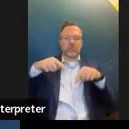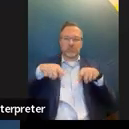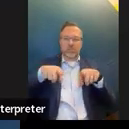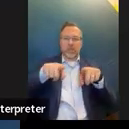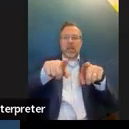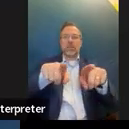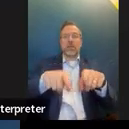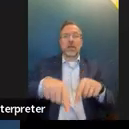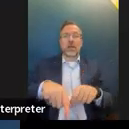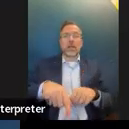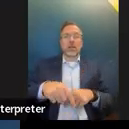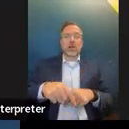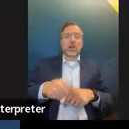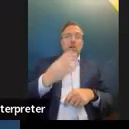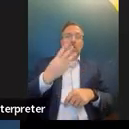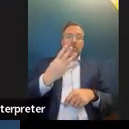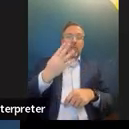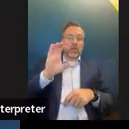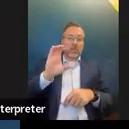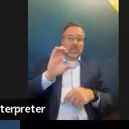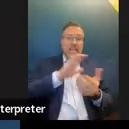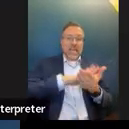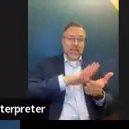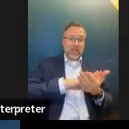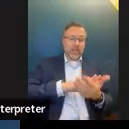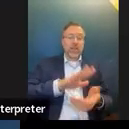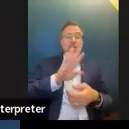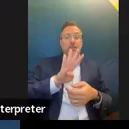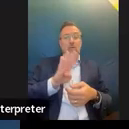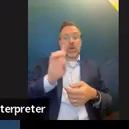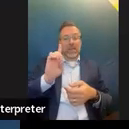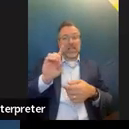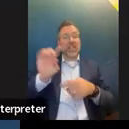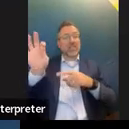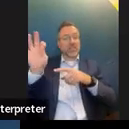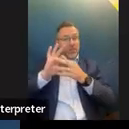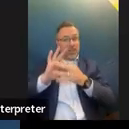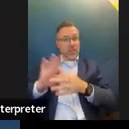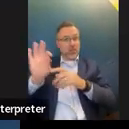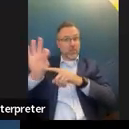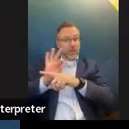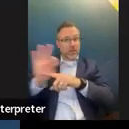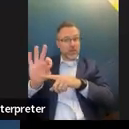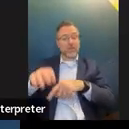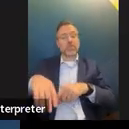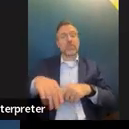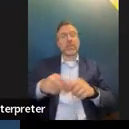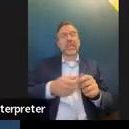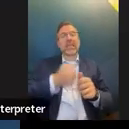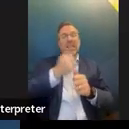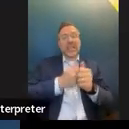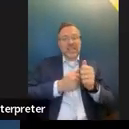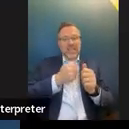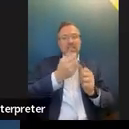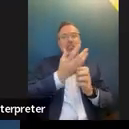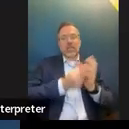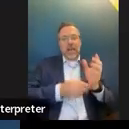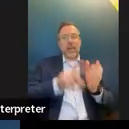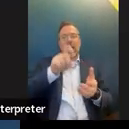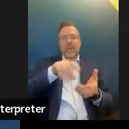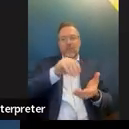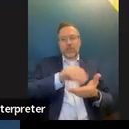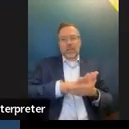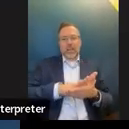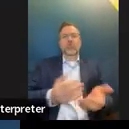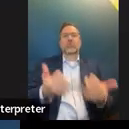4CAE is academic, 4D is functional. Each gap gets a present level. Your present level is your baseline